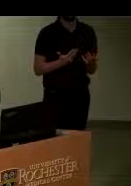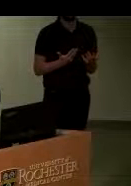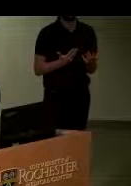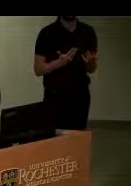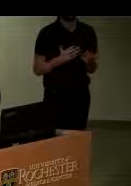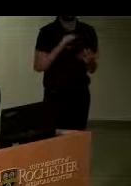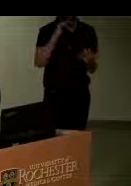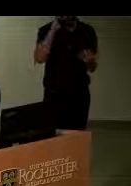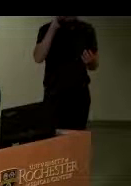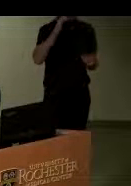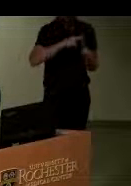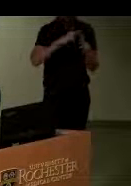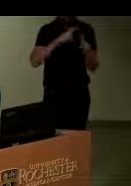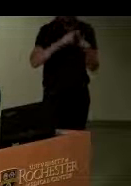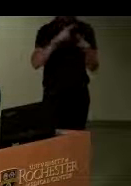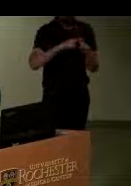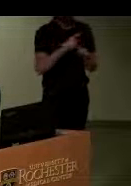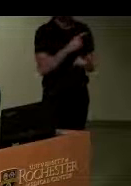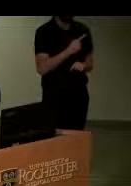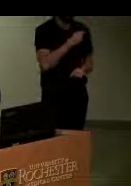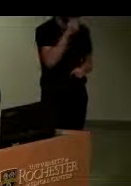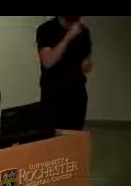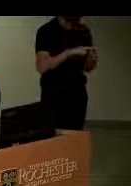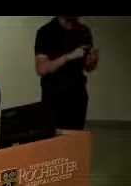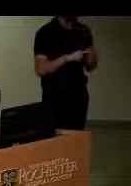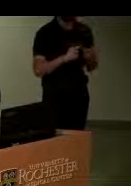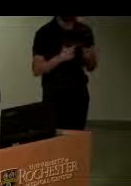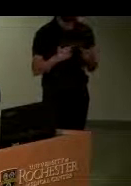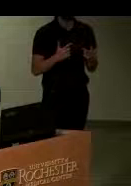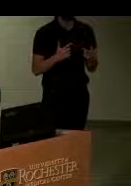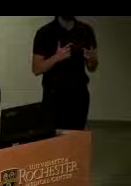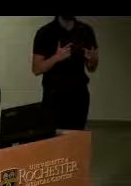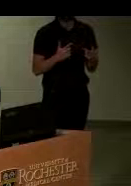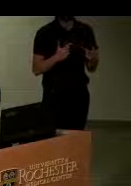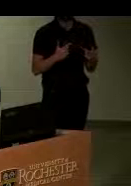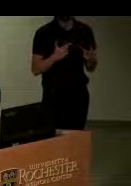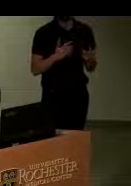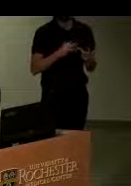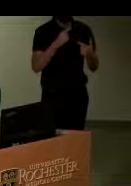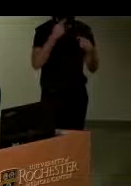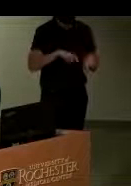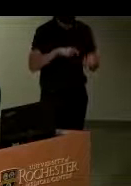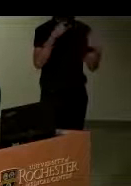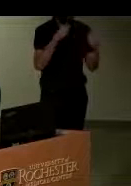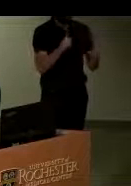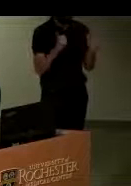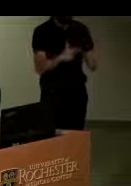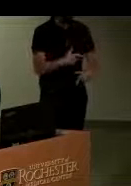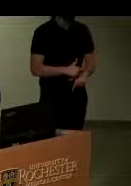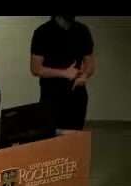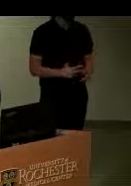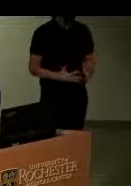running fevers, she was tachycardic, and she was crying all the time.